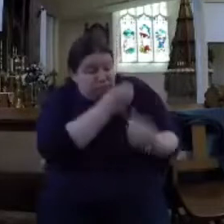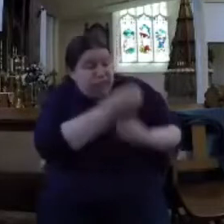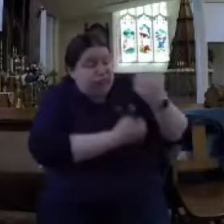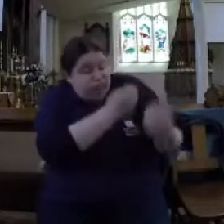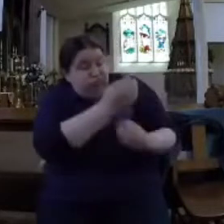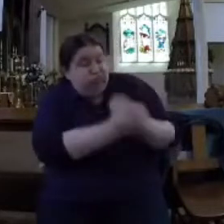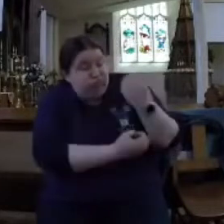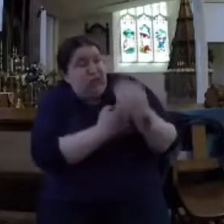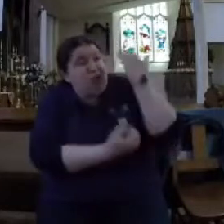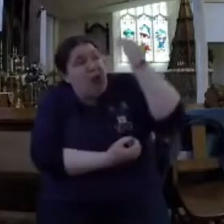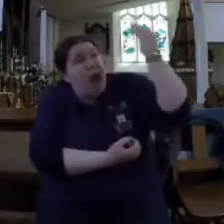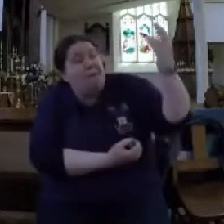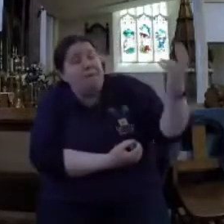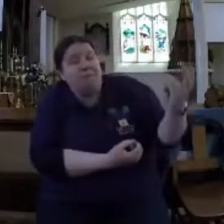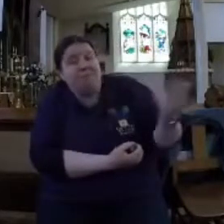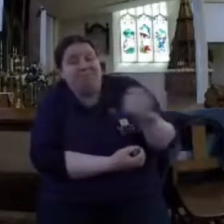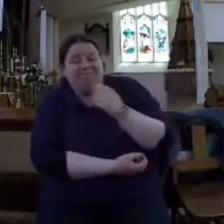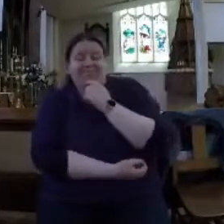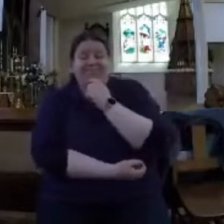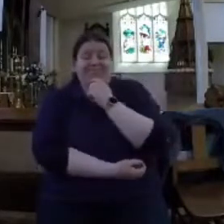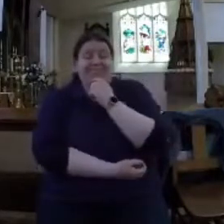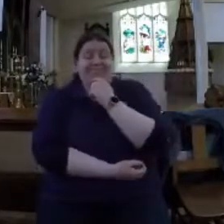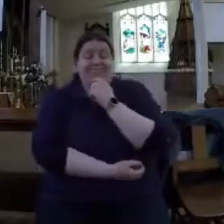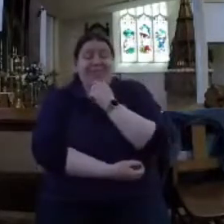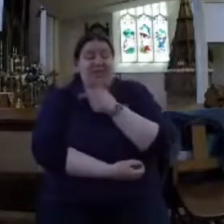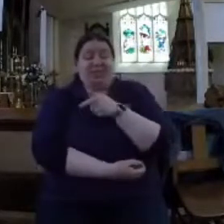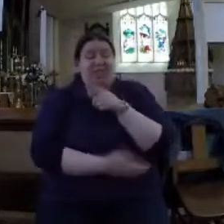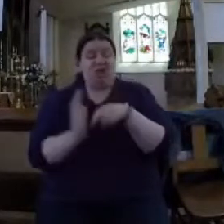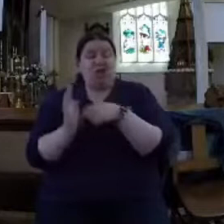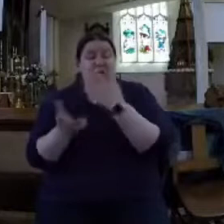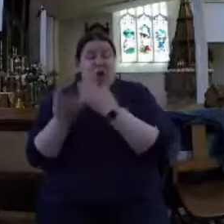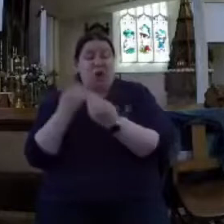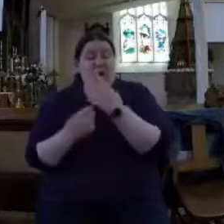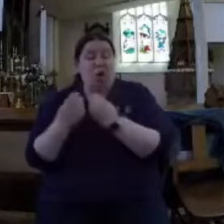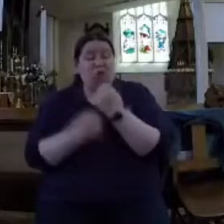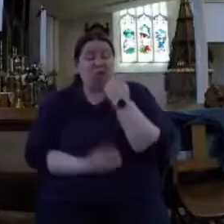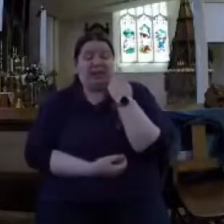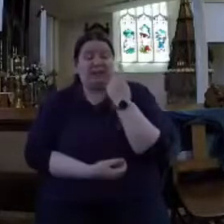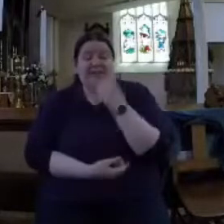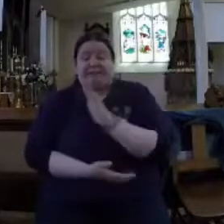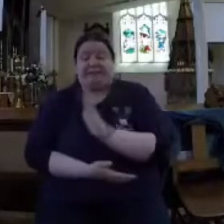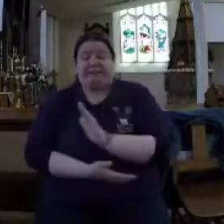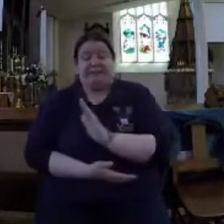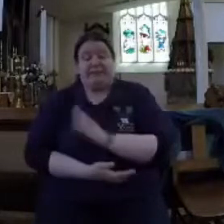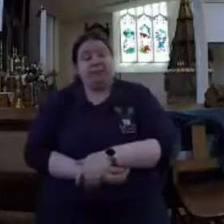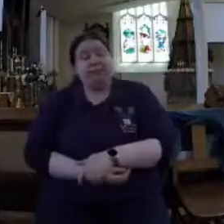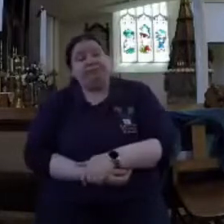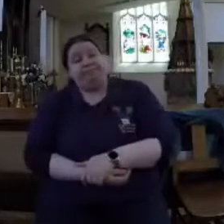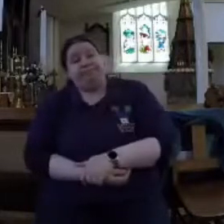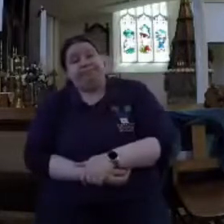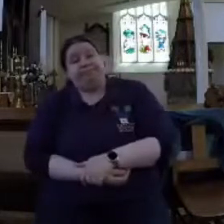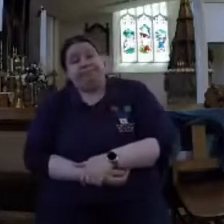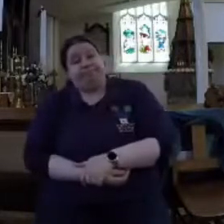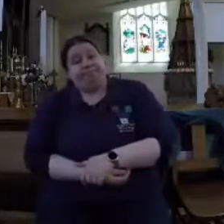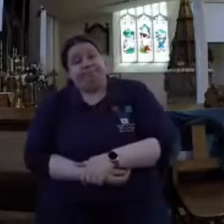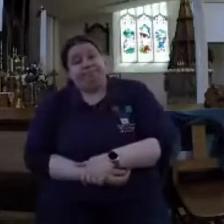secrets from the night time. I just don't think Joseph's going to learn. Faux pas, Joseph. Now, obviously